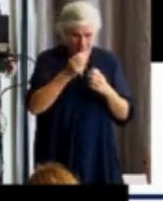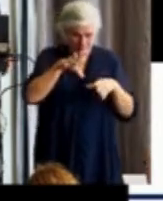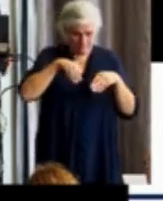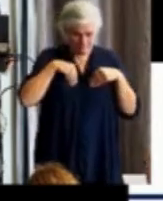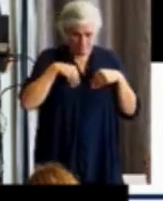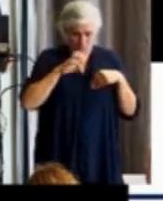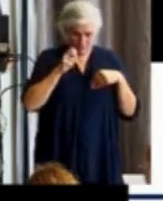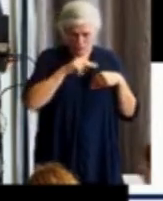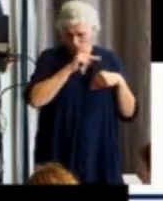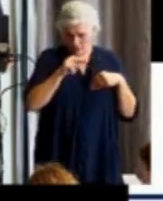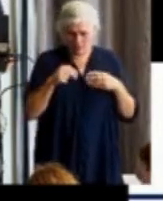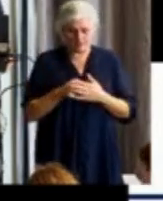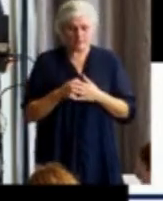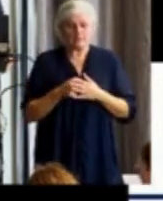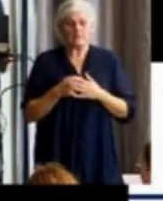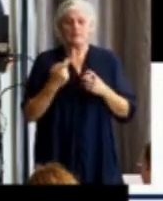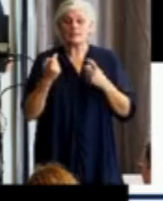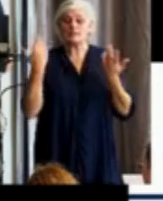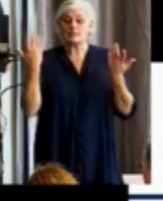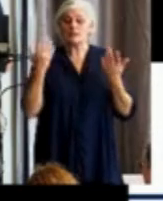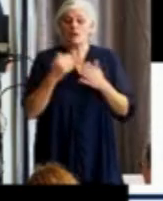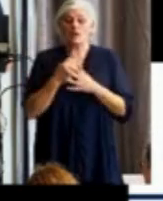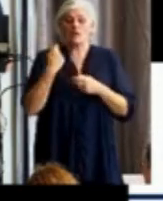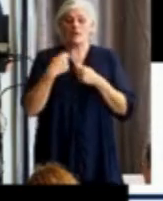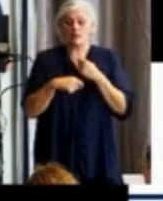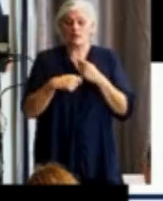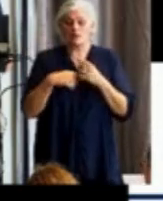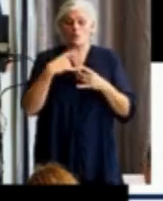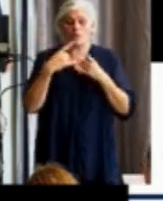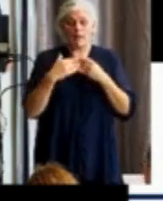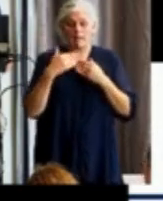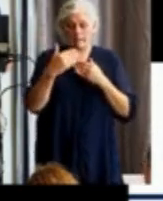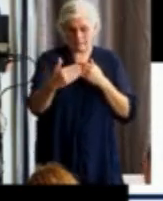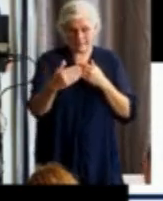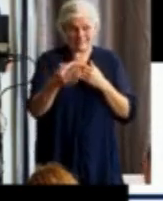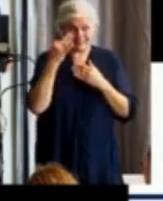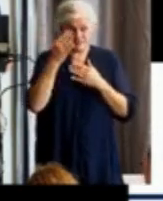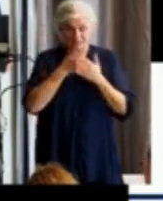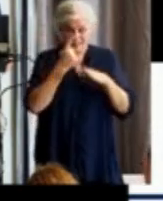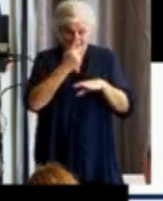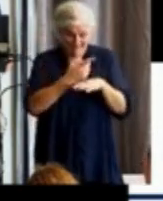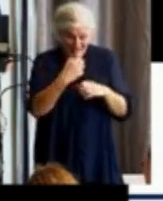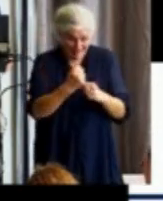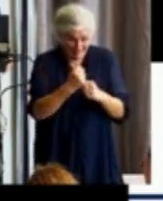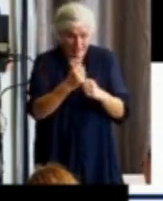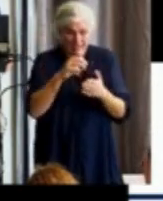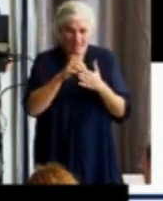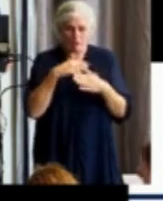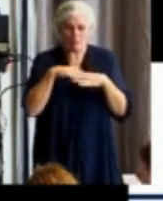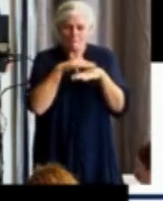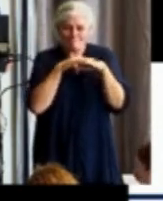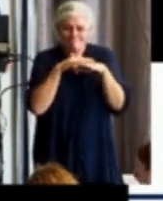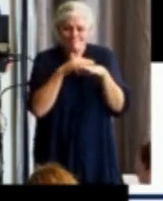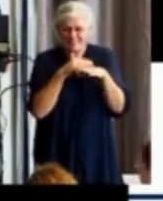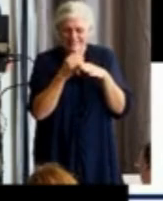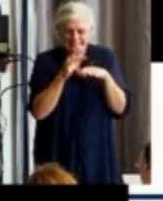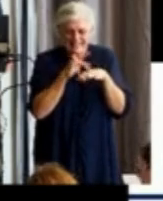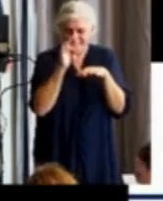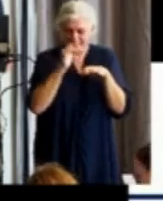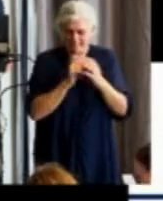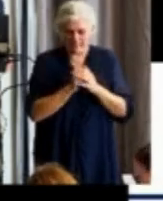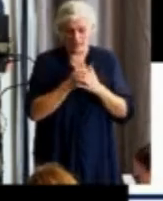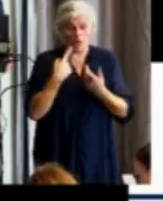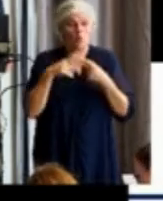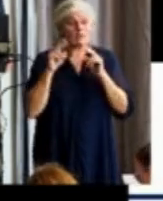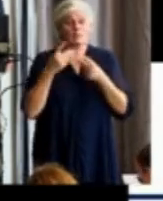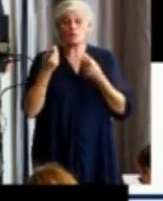or not. So whatever is going on in the gut microbiome, if there is something, is going to be far more subtle. So what we